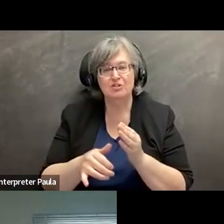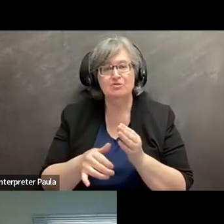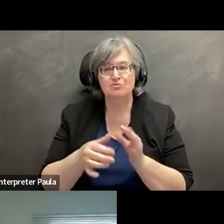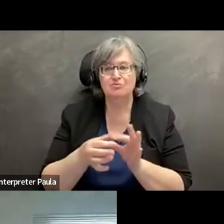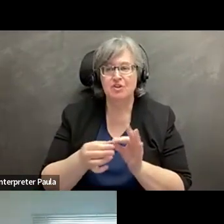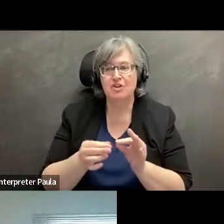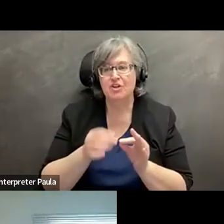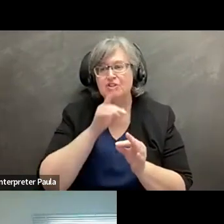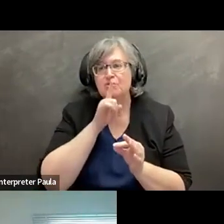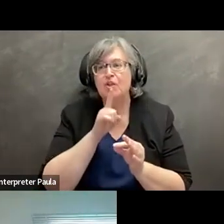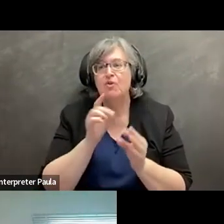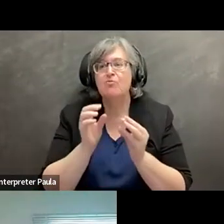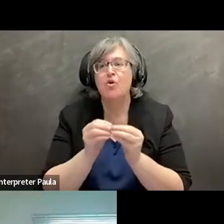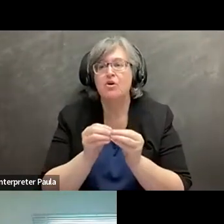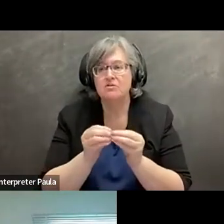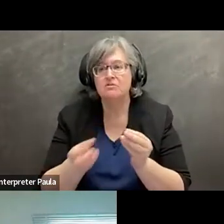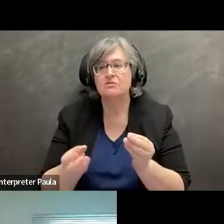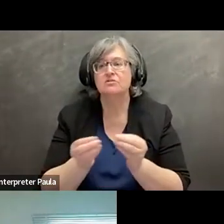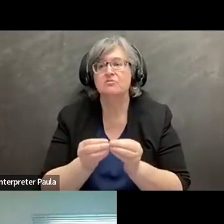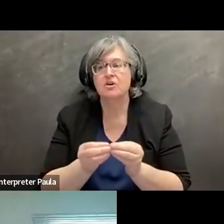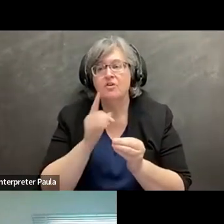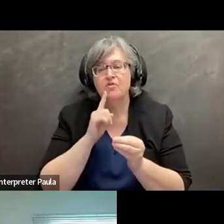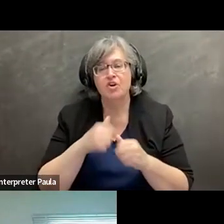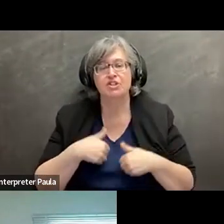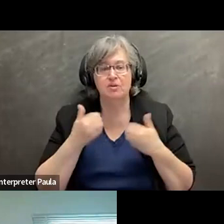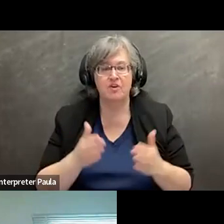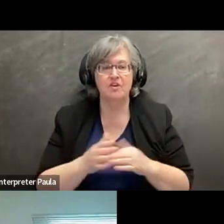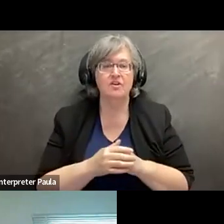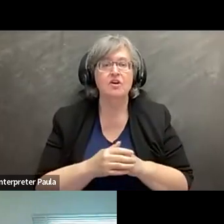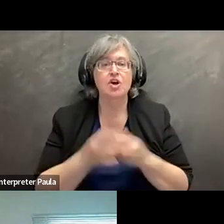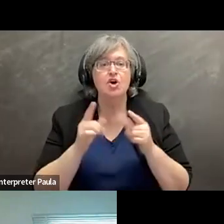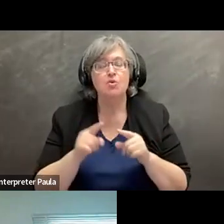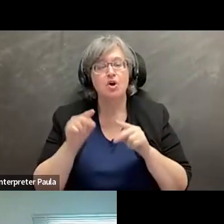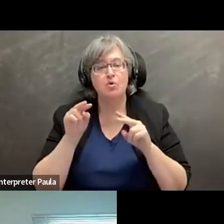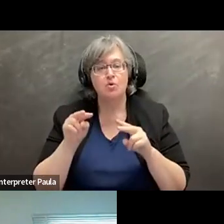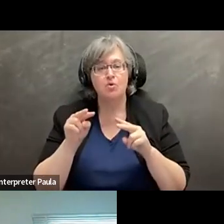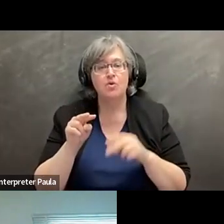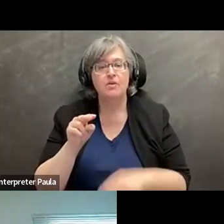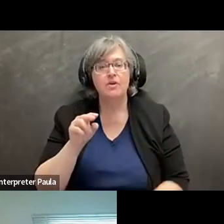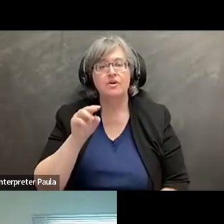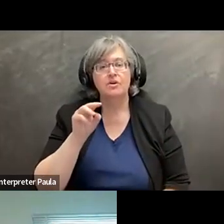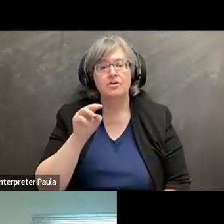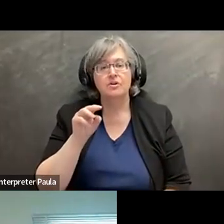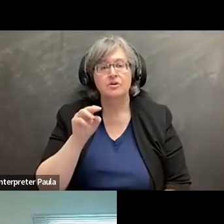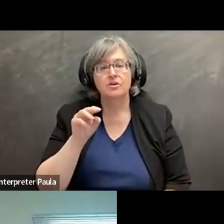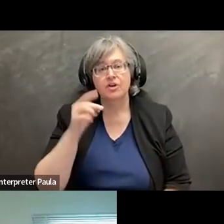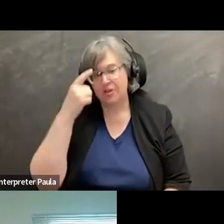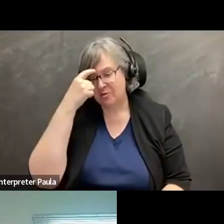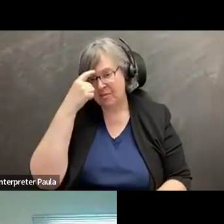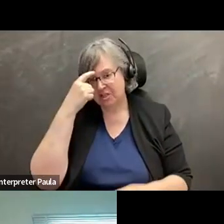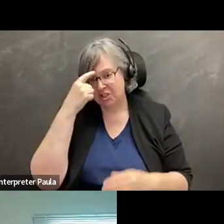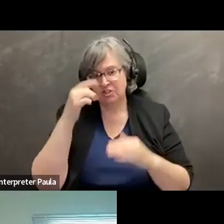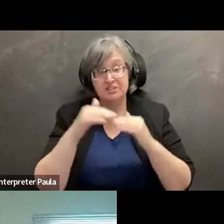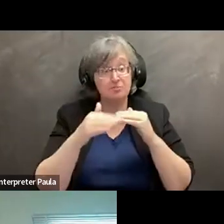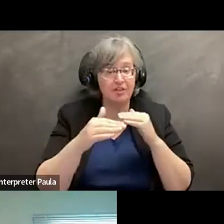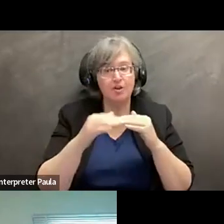even more, is even greater for survivors, particularly when we look at the mental stability or instability,